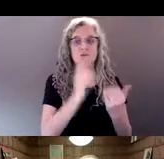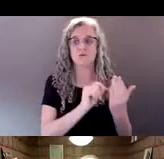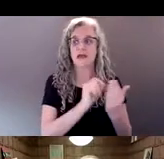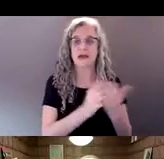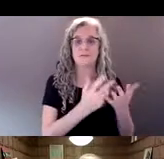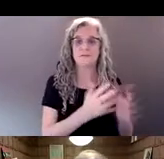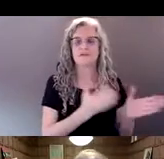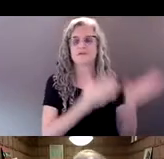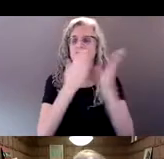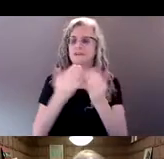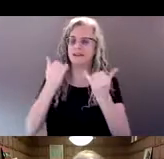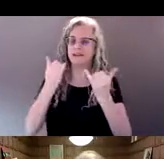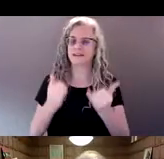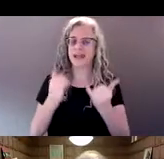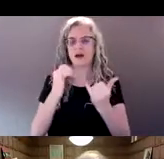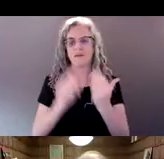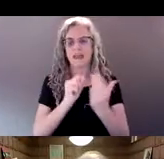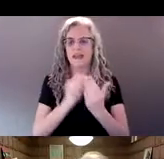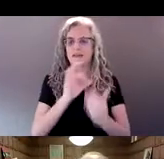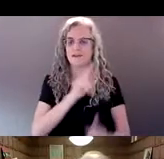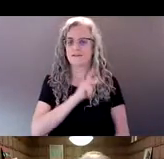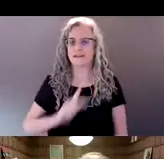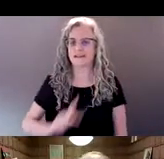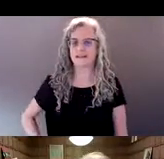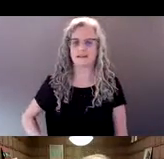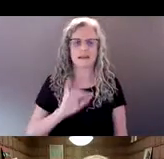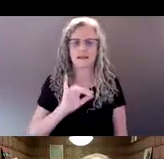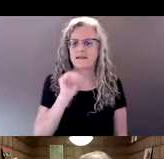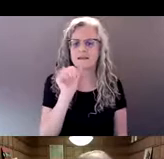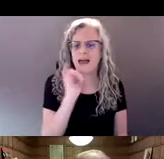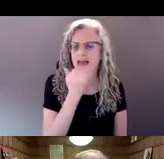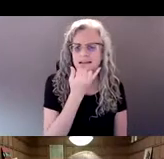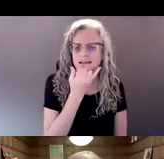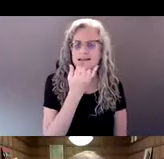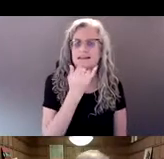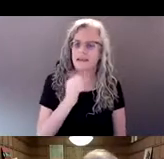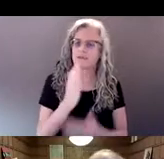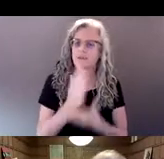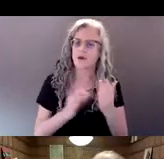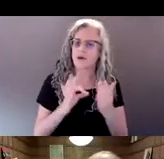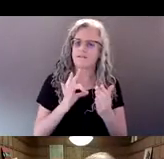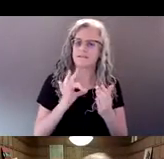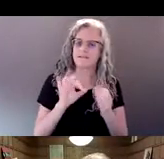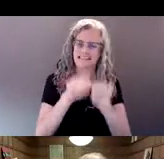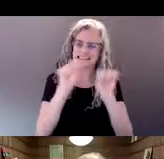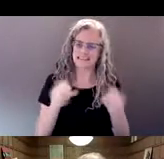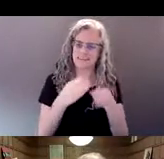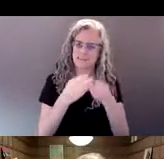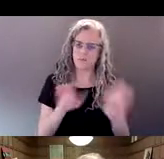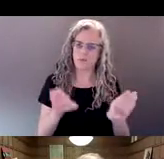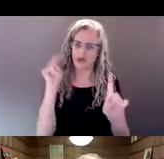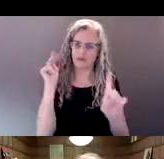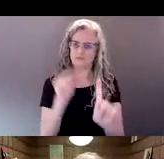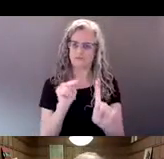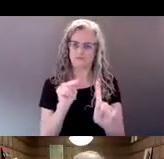This is not an accident. It's part of a system of thought. If I could have the next slide. I'll give you an example,